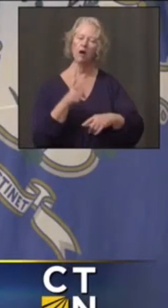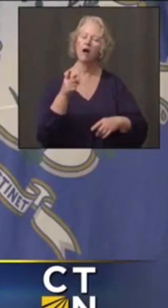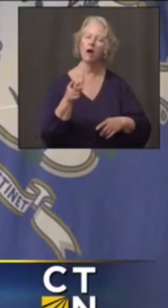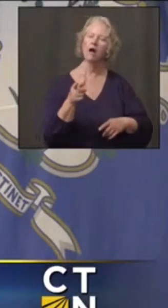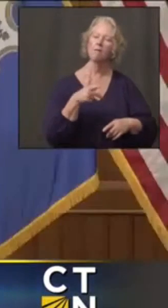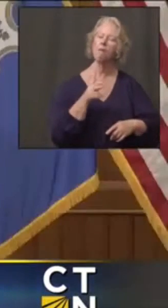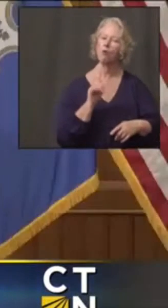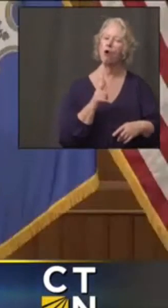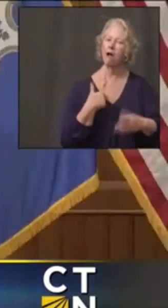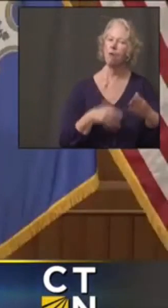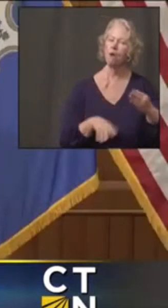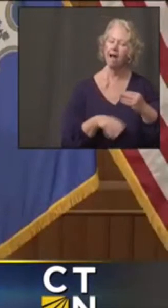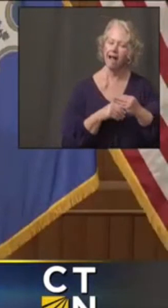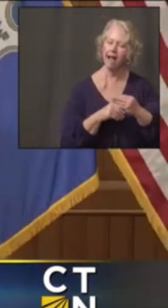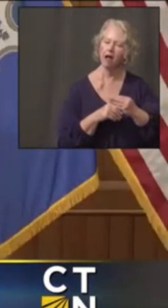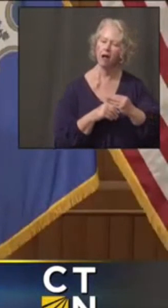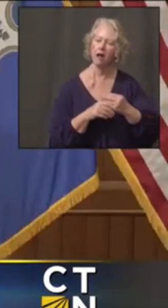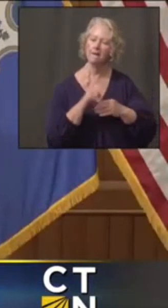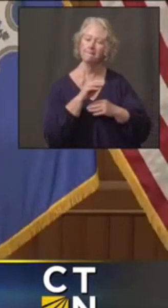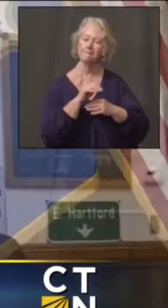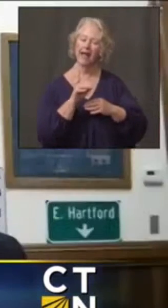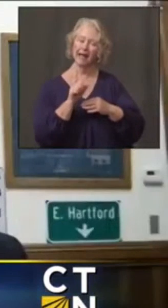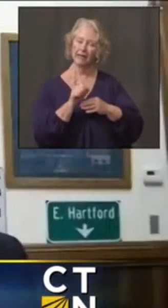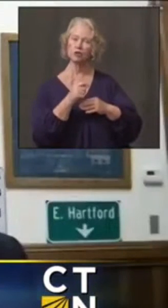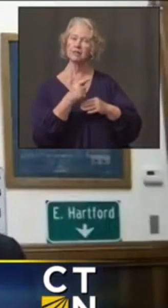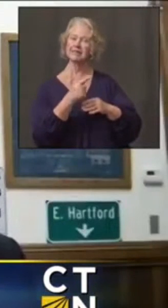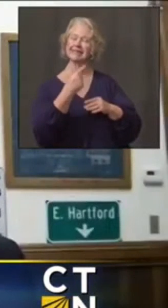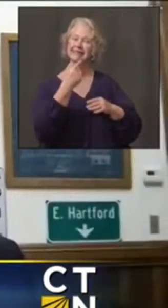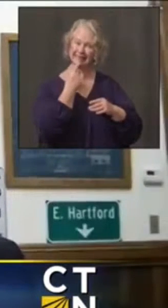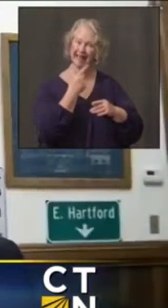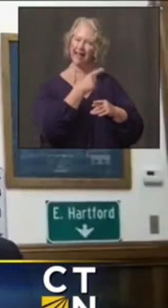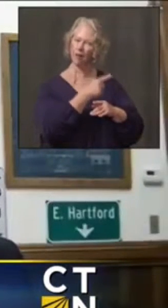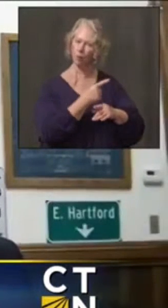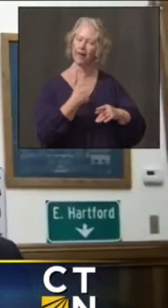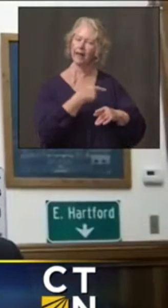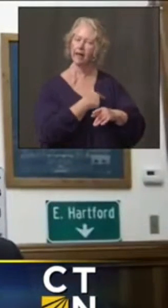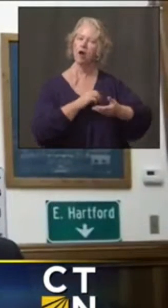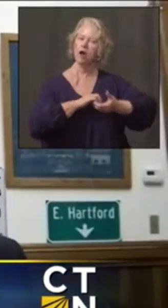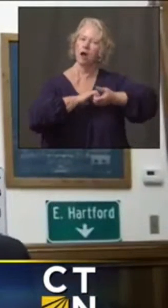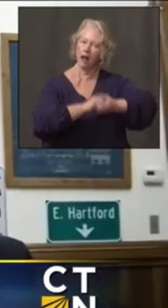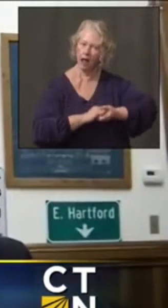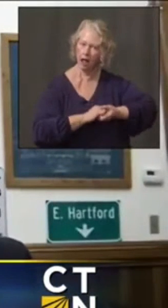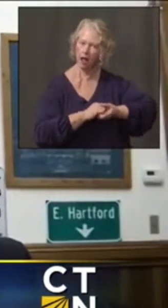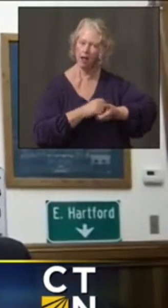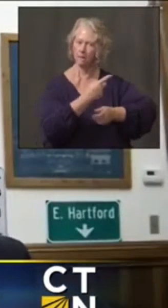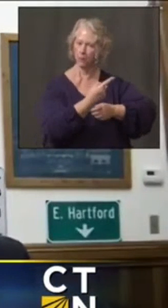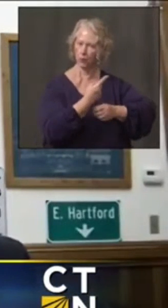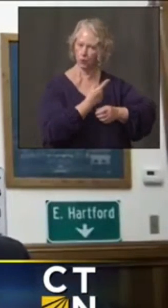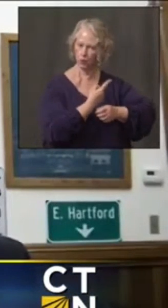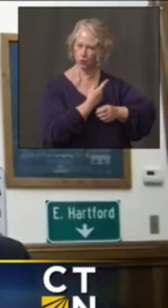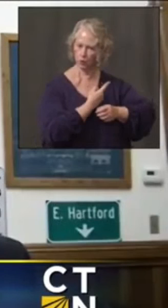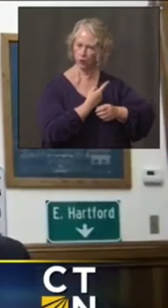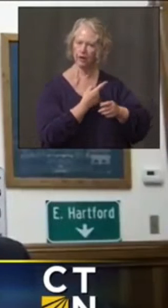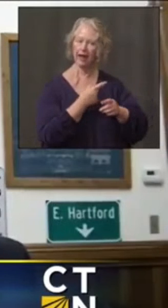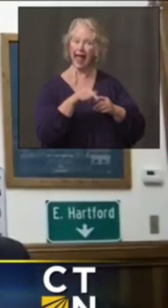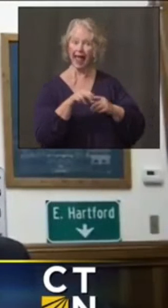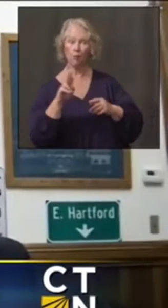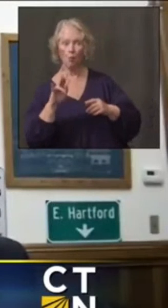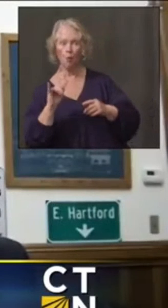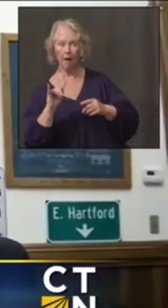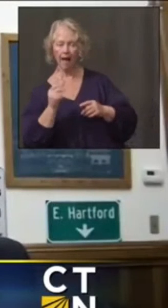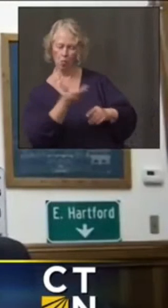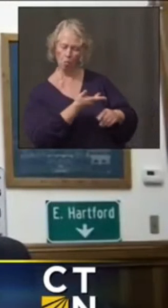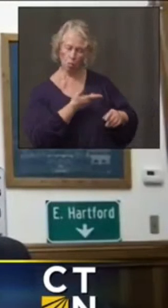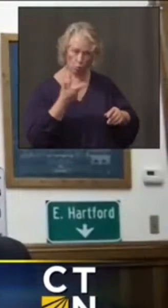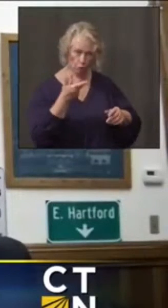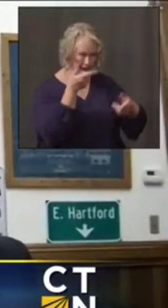well. What Massachusetts put forth was actually in collaboration with the state of Connecticut as well as Rhode Island. We have all